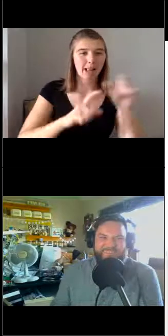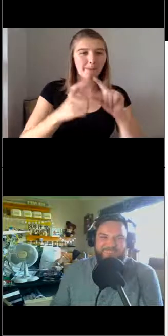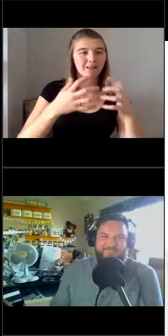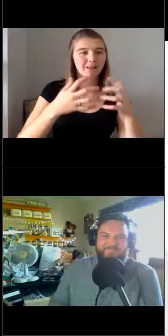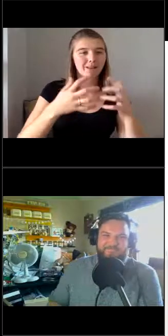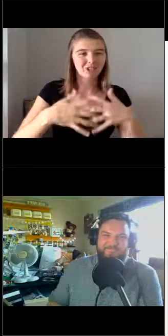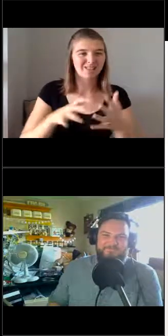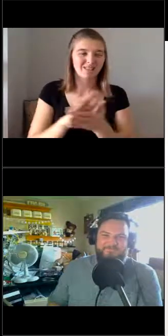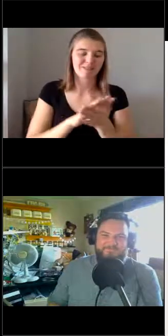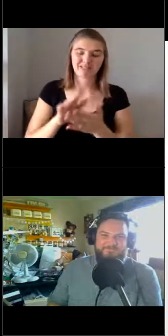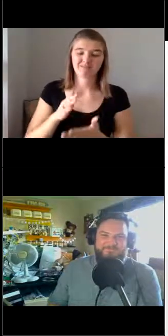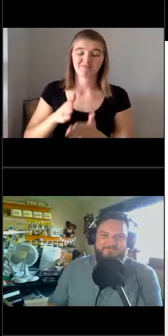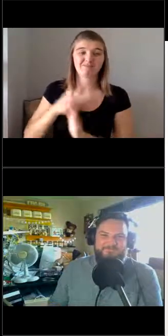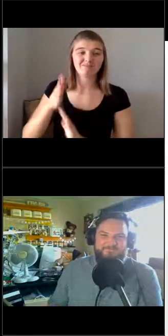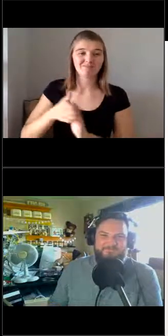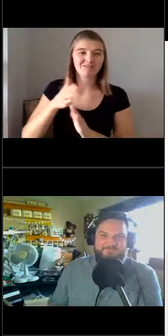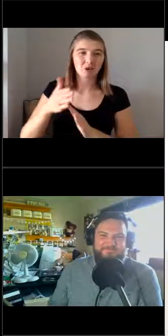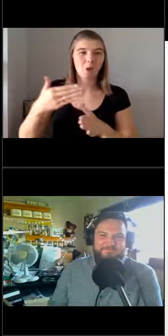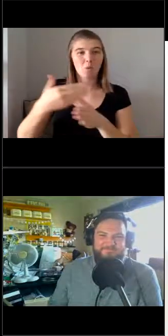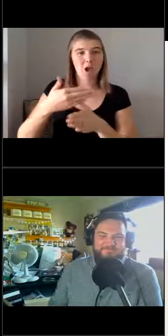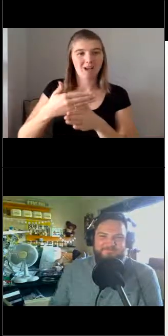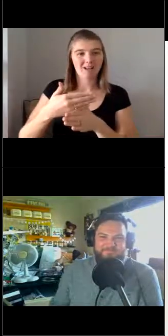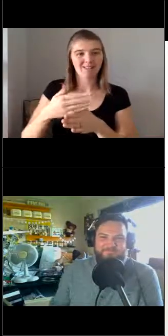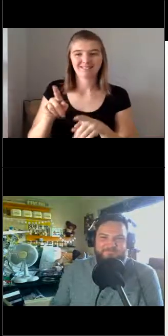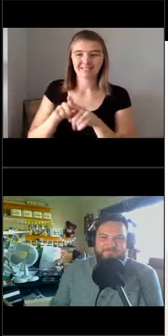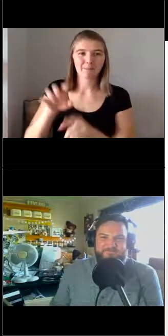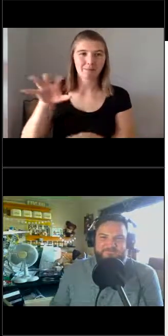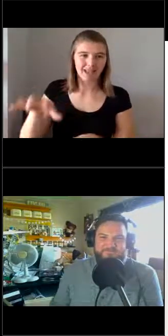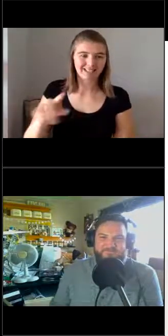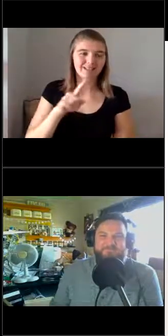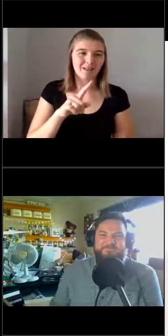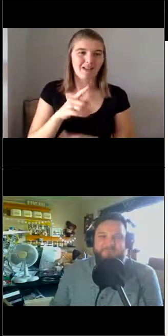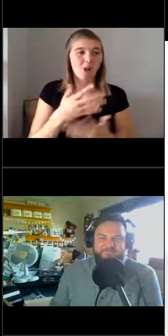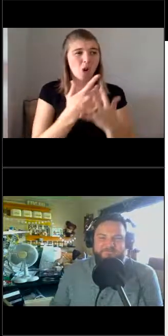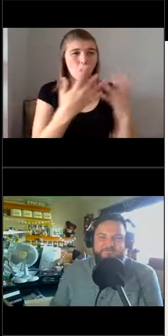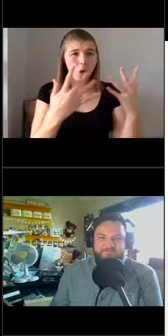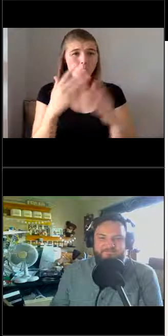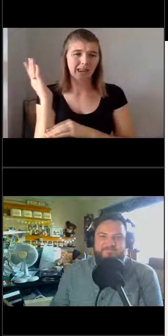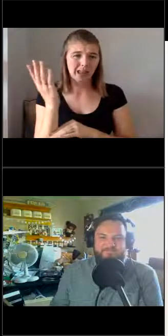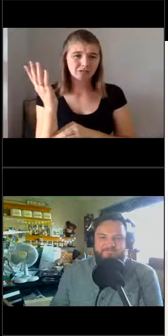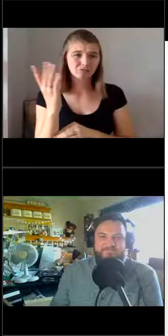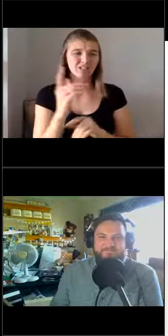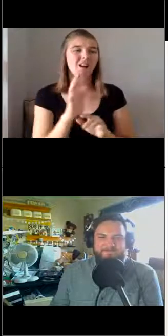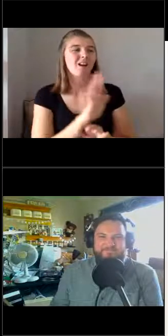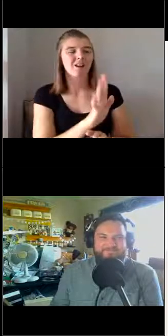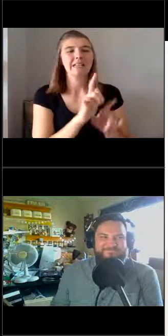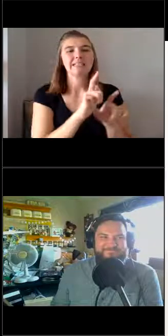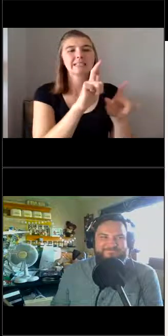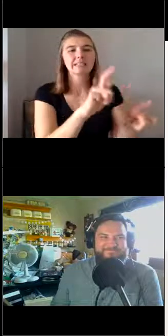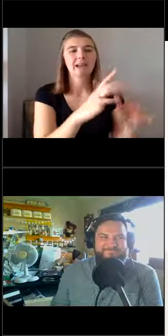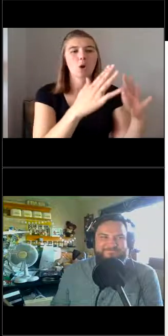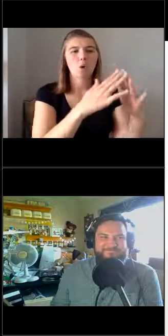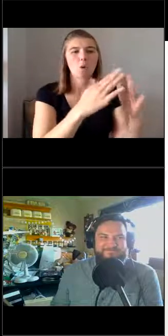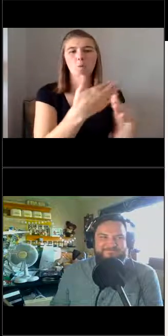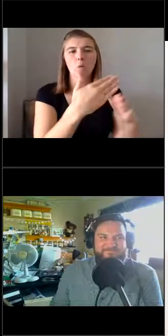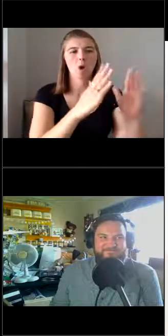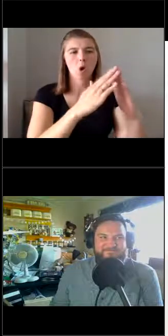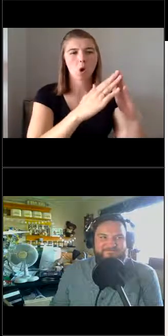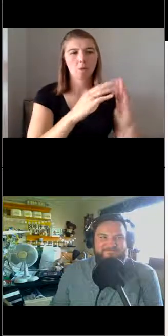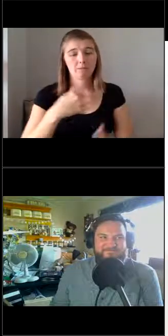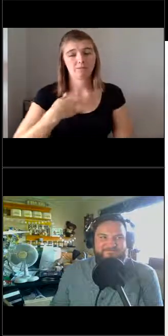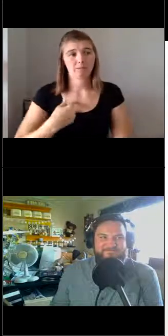other academics have been advised to stay home to work, but I was allowed to, you know, go to campus and work